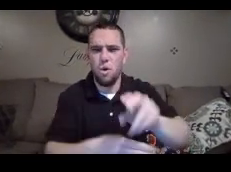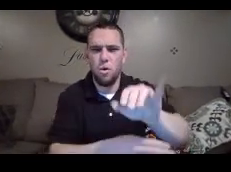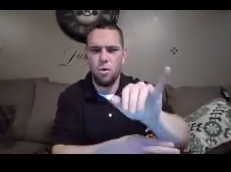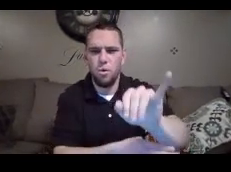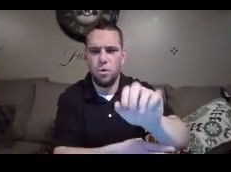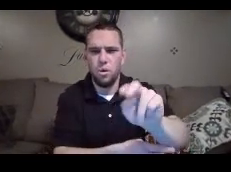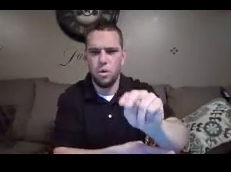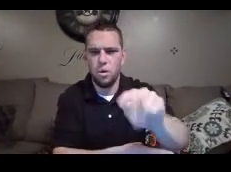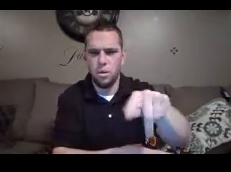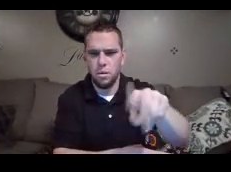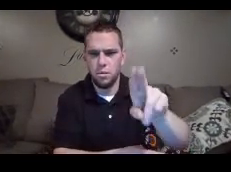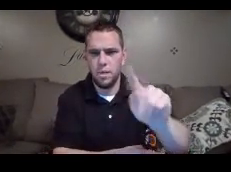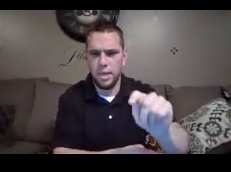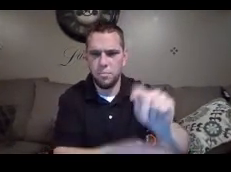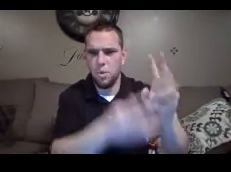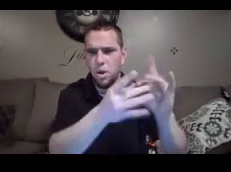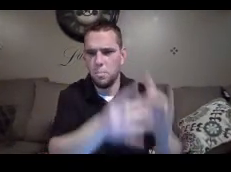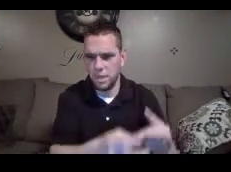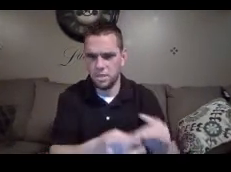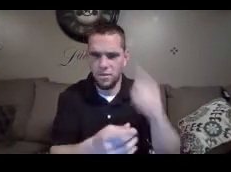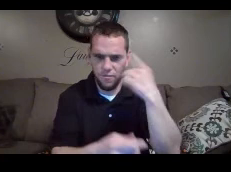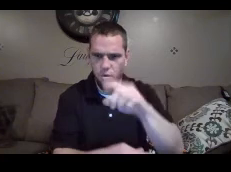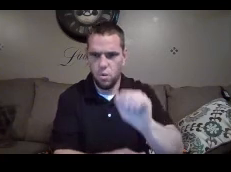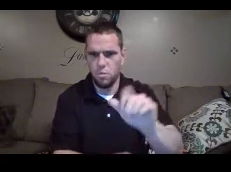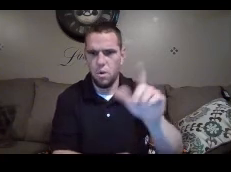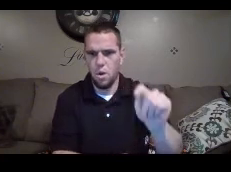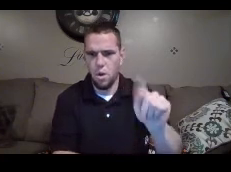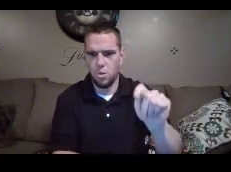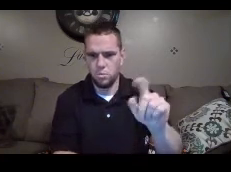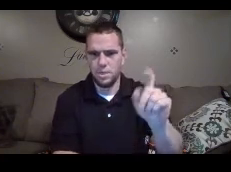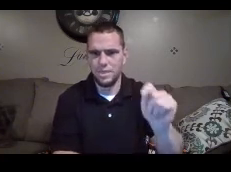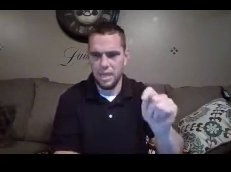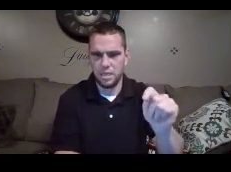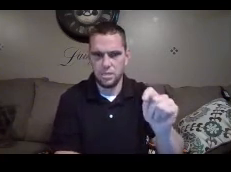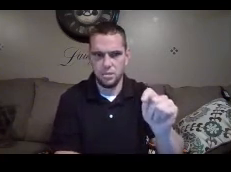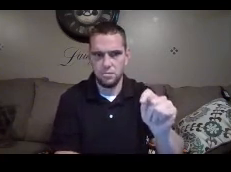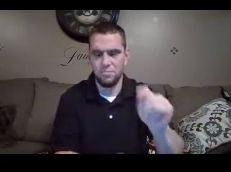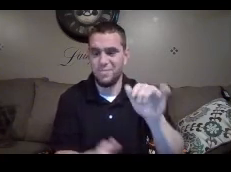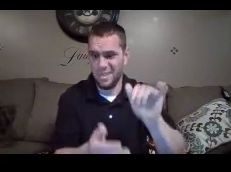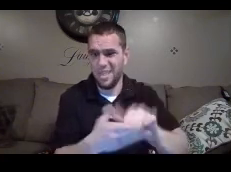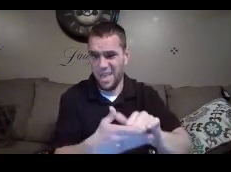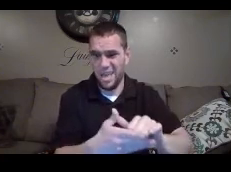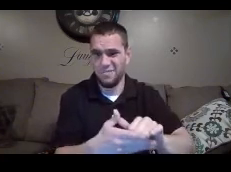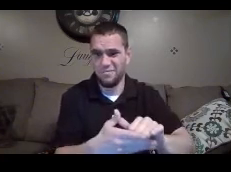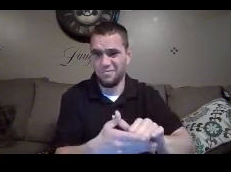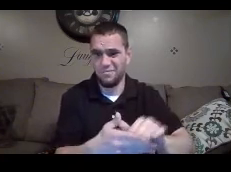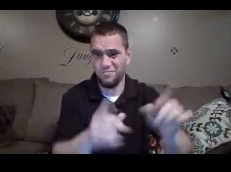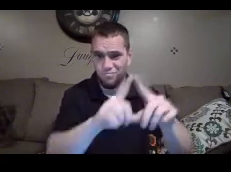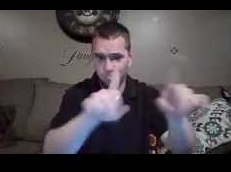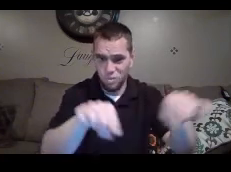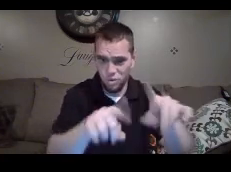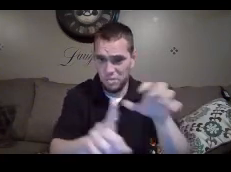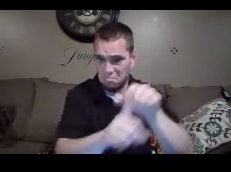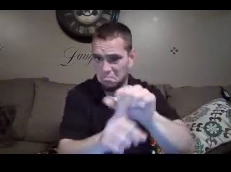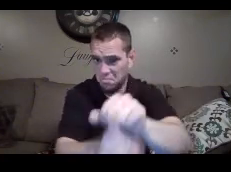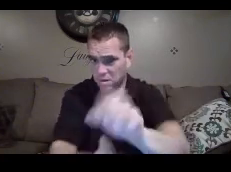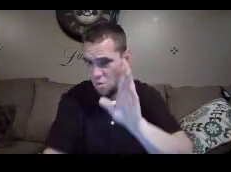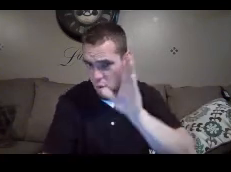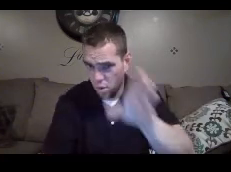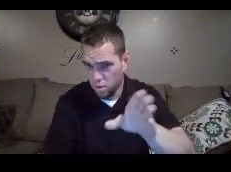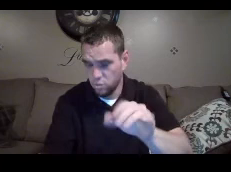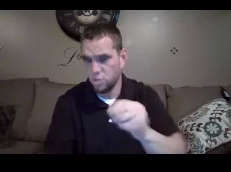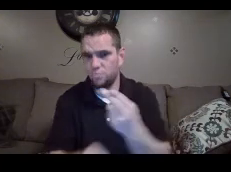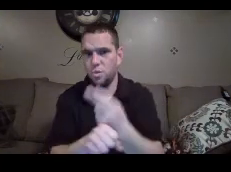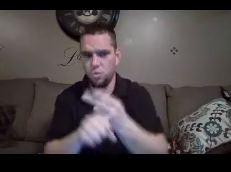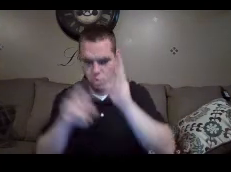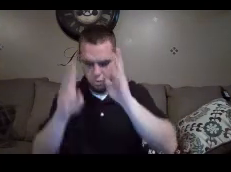sort of alt text for the cell. And that is something that the screener can pick up on. So through some creative use of